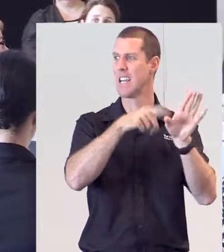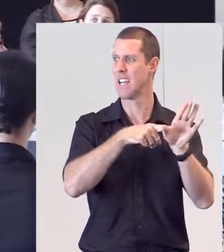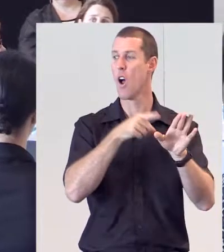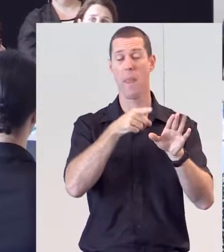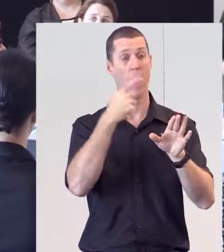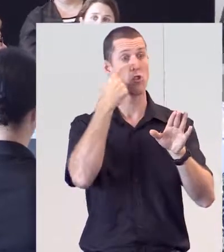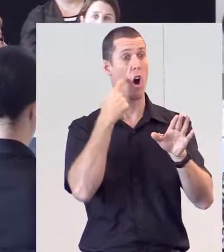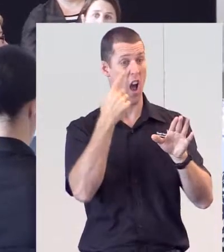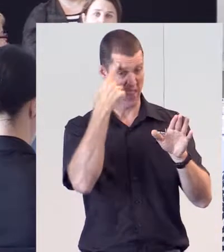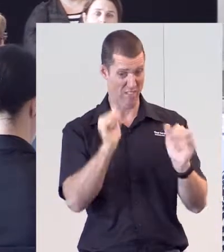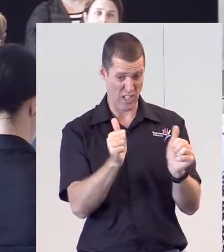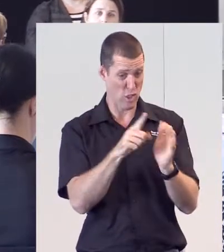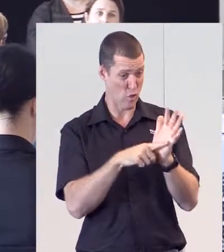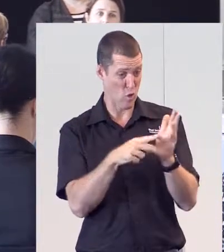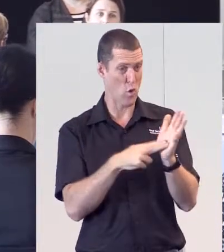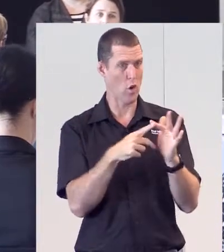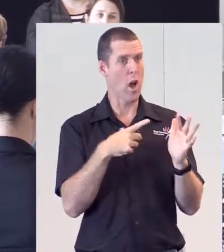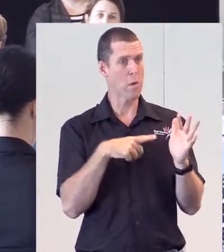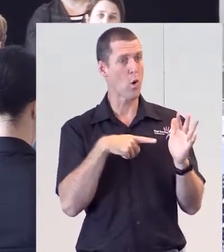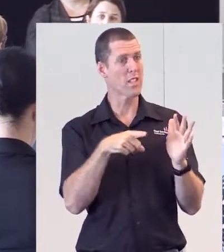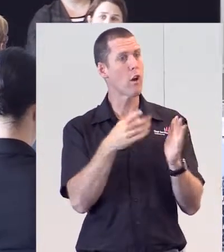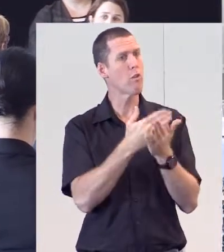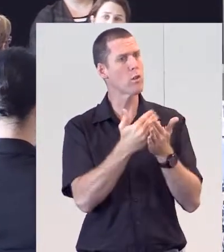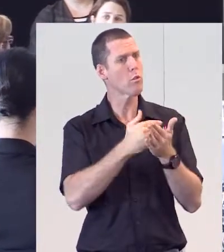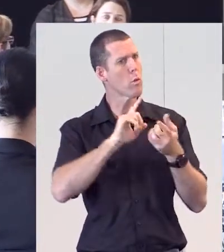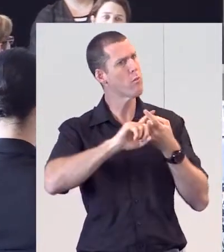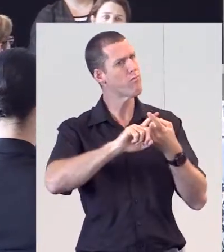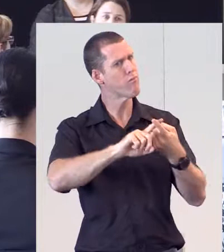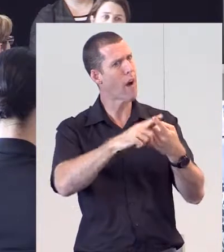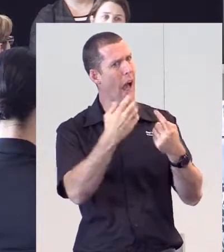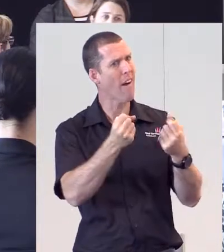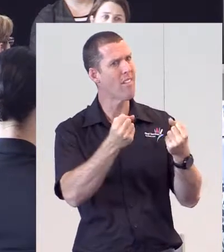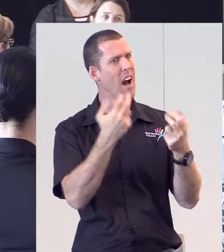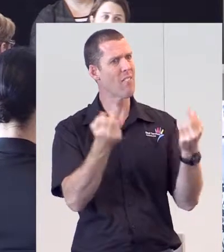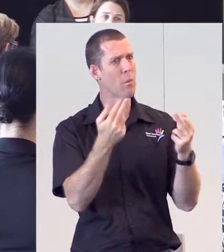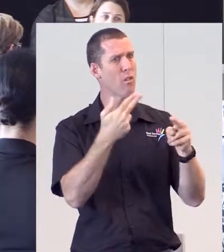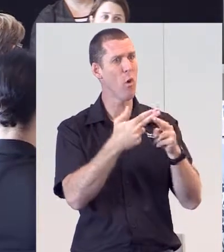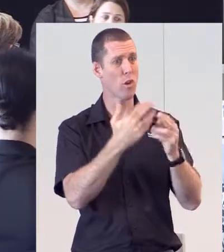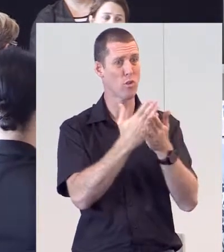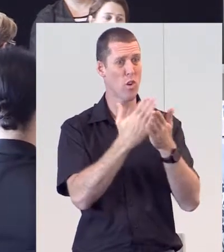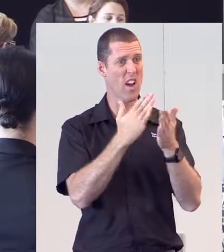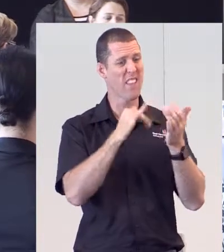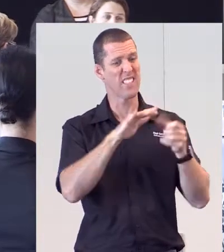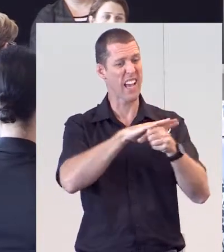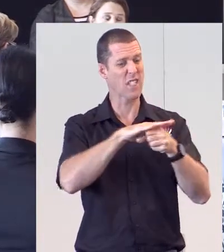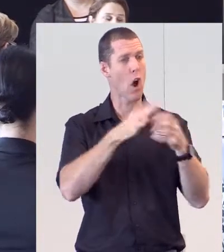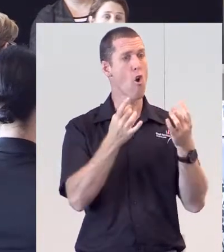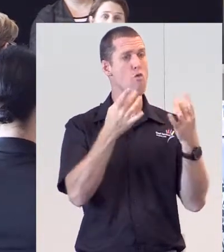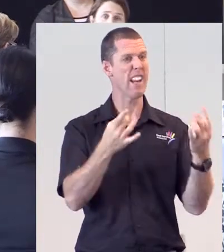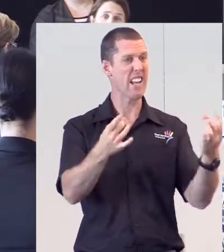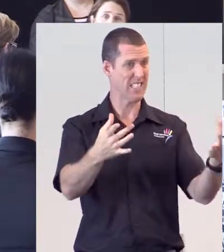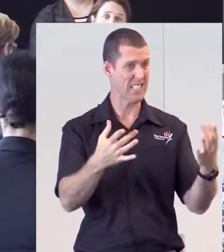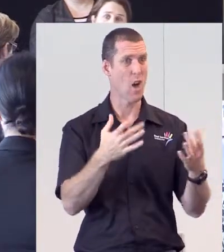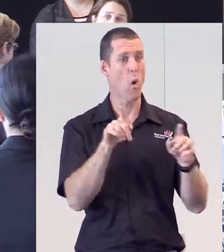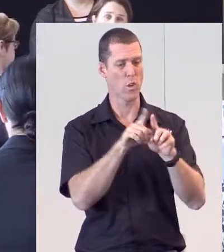about to finish up in June, but those resources will live on the sector readiness clearinghouse and certainly the organisational development